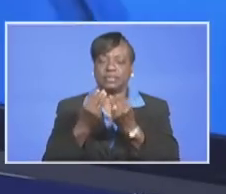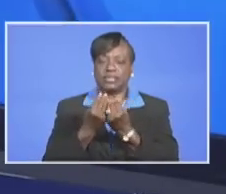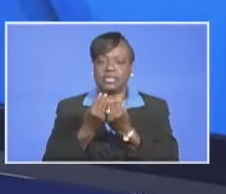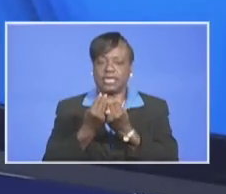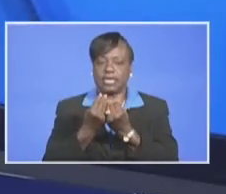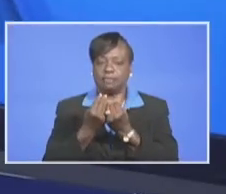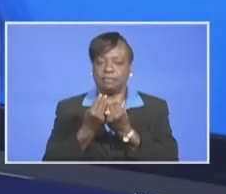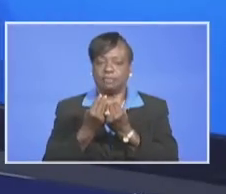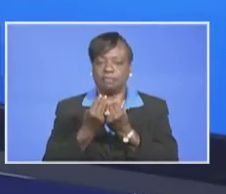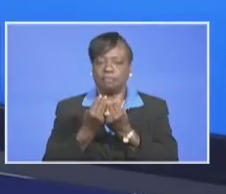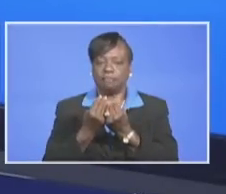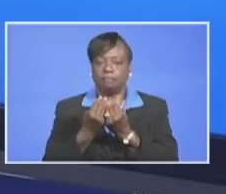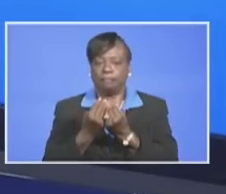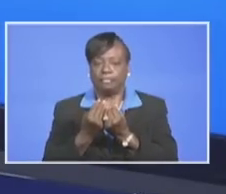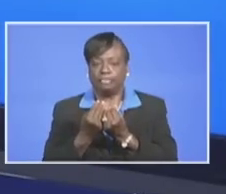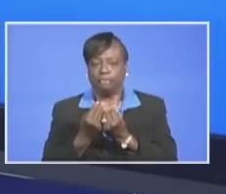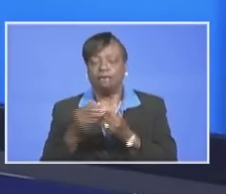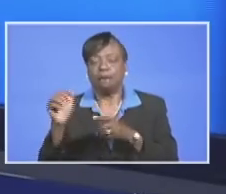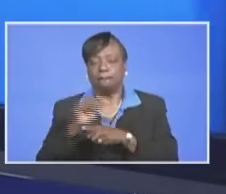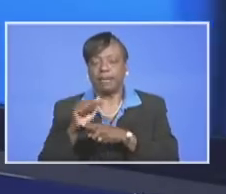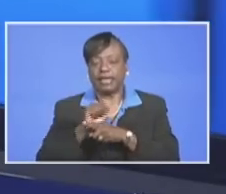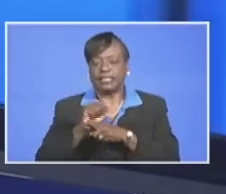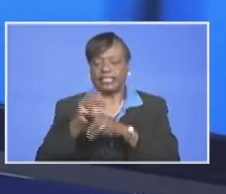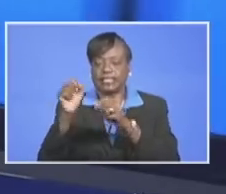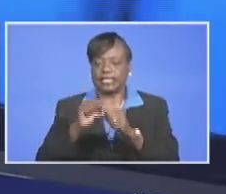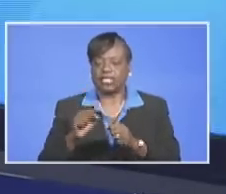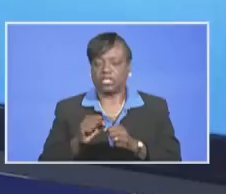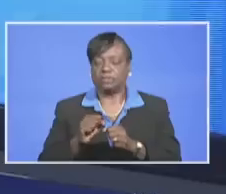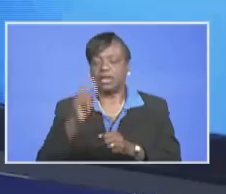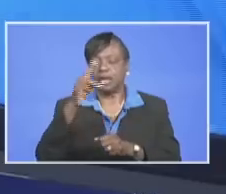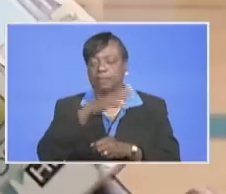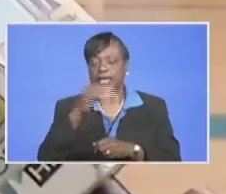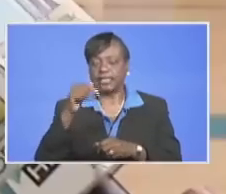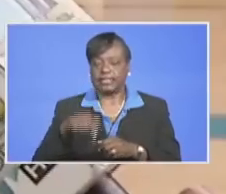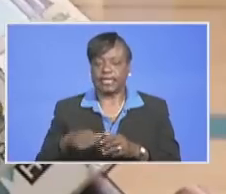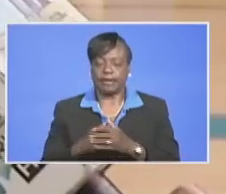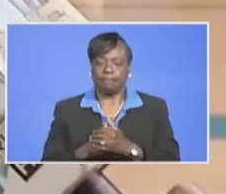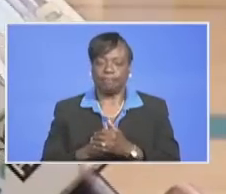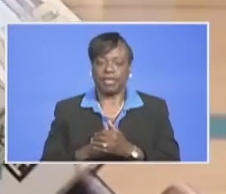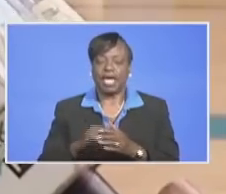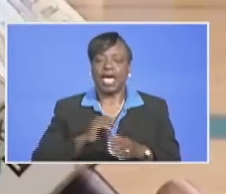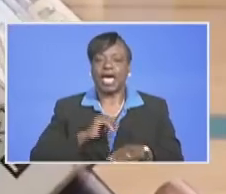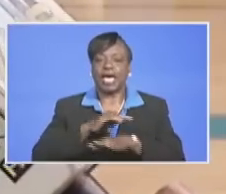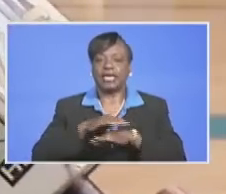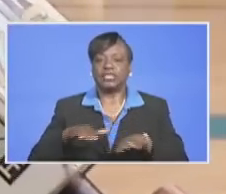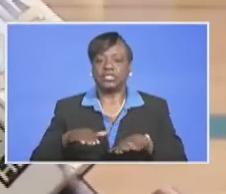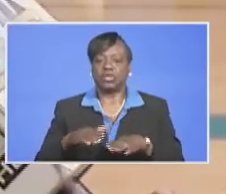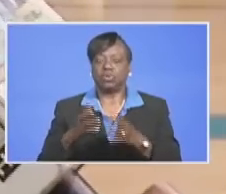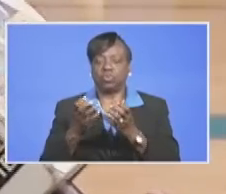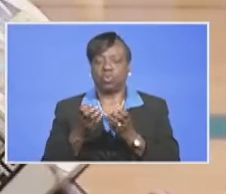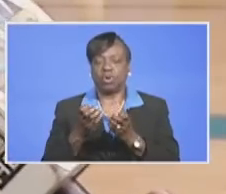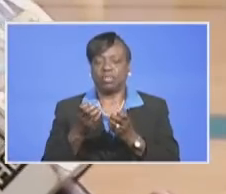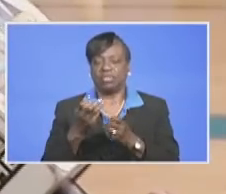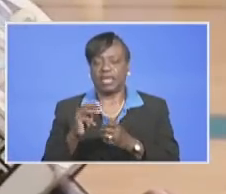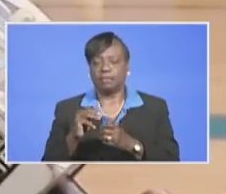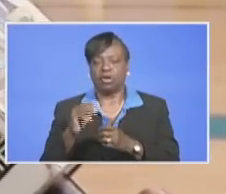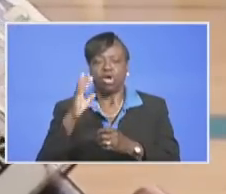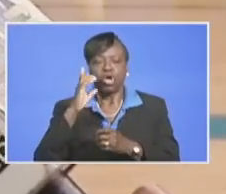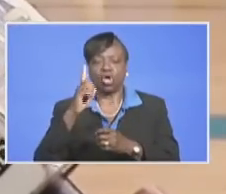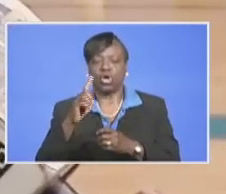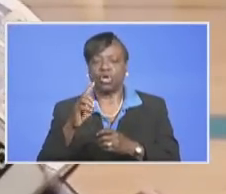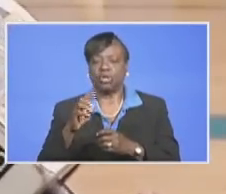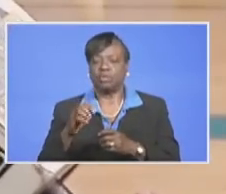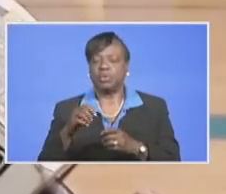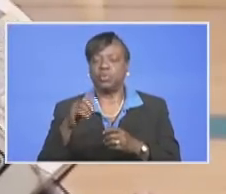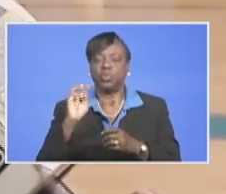Suriname, and so far, practice sessions have been up and down. I don't want them come back, coulda, woulda, shoulda. Oh, we coulda